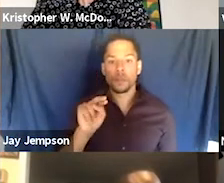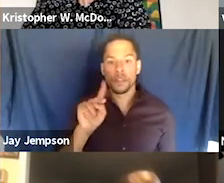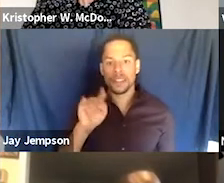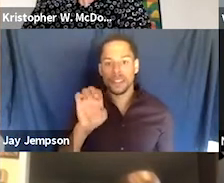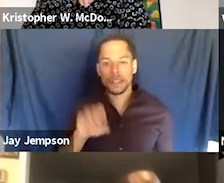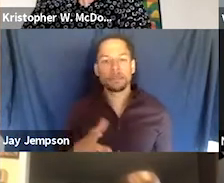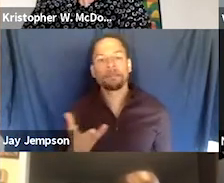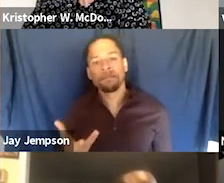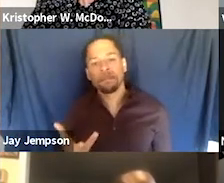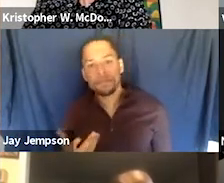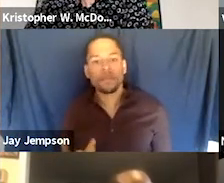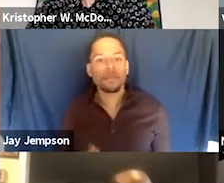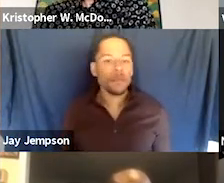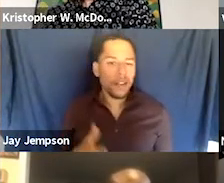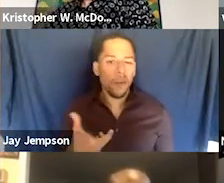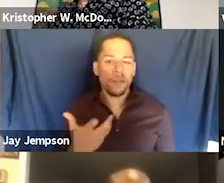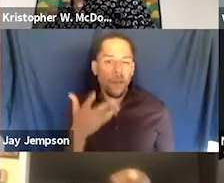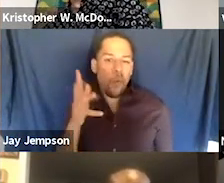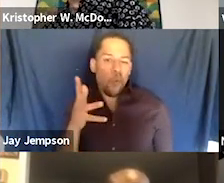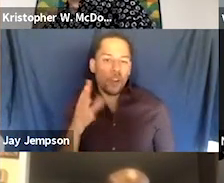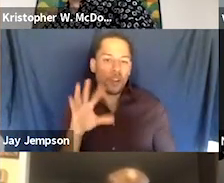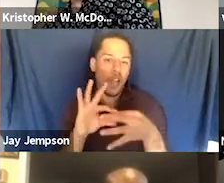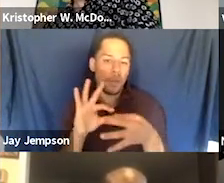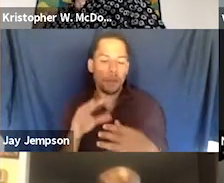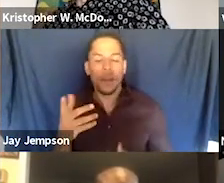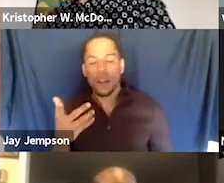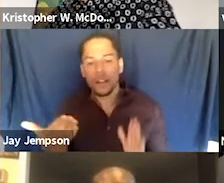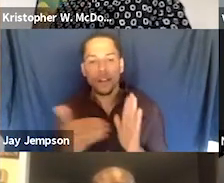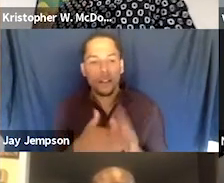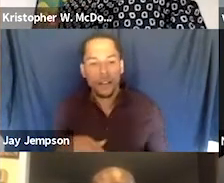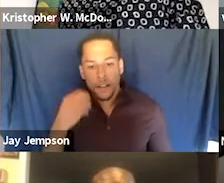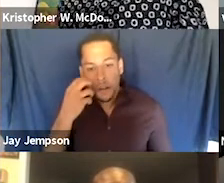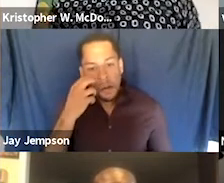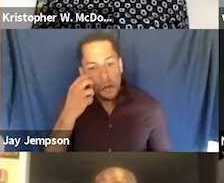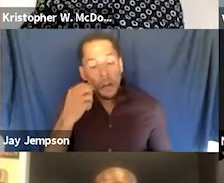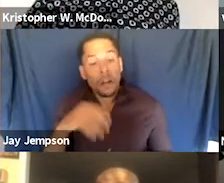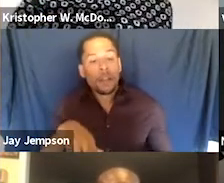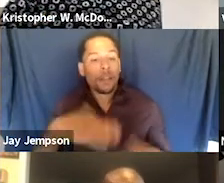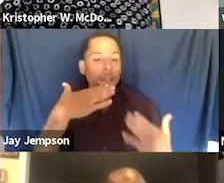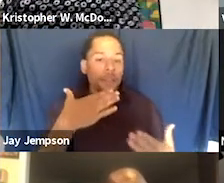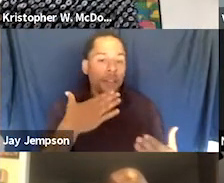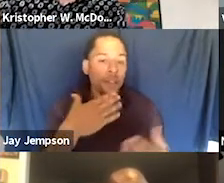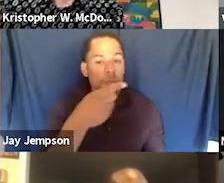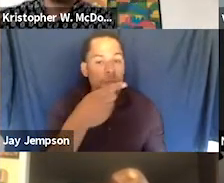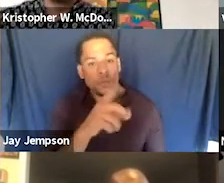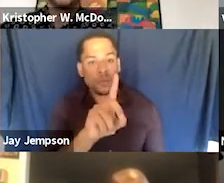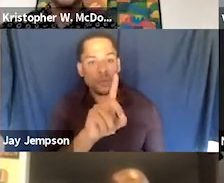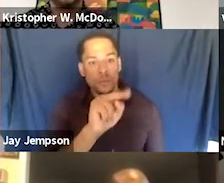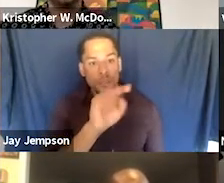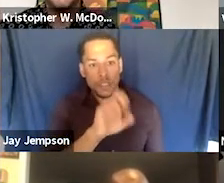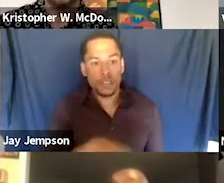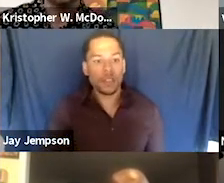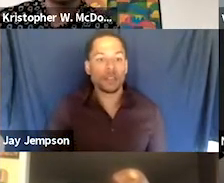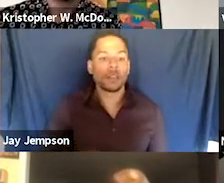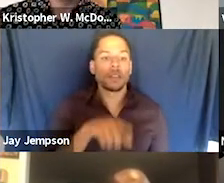I know I've probably said this before, but here right now, I just want to say thank you to Denise and Kristopher and